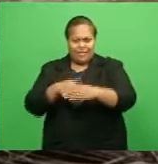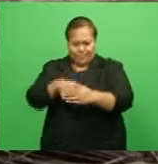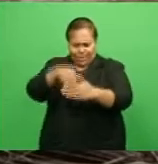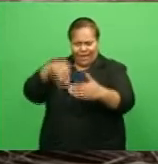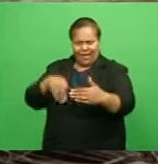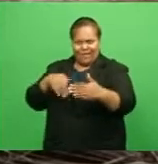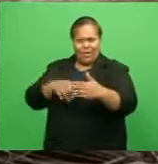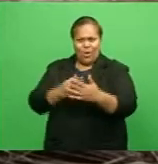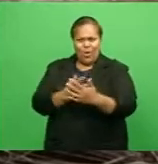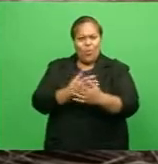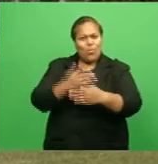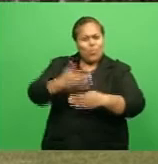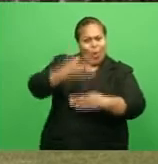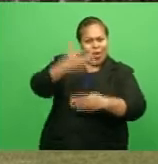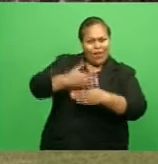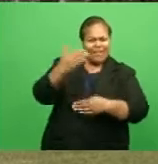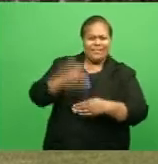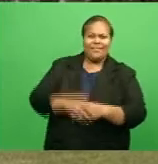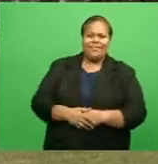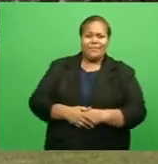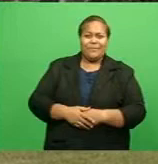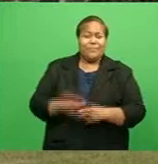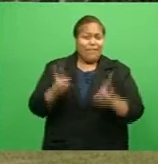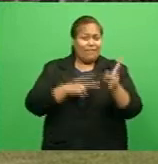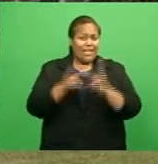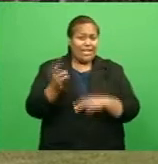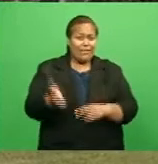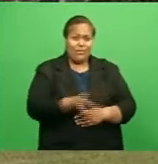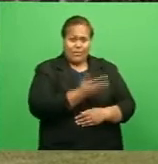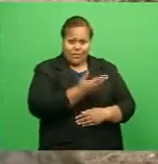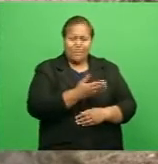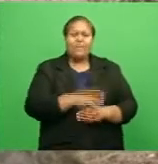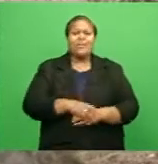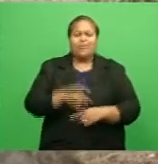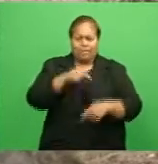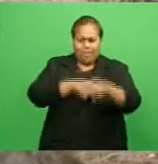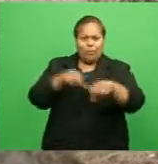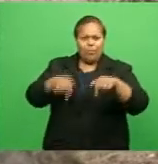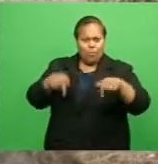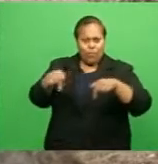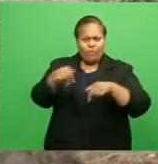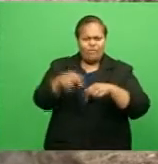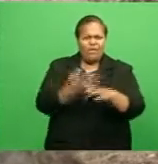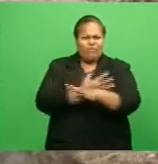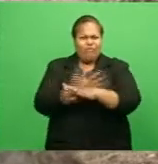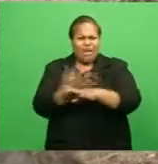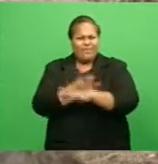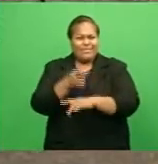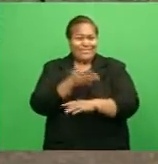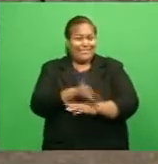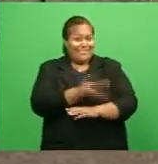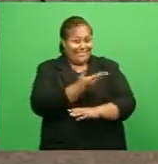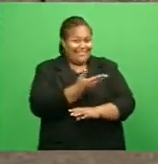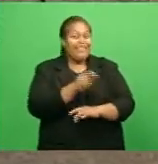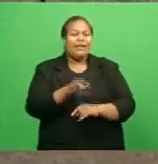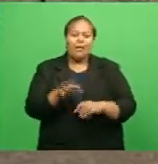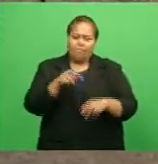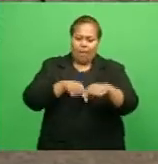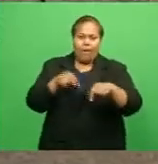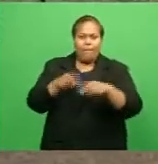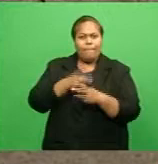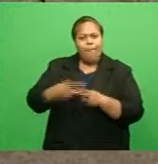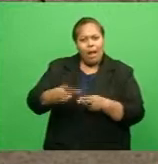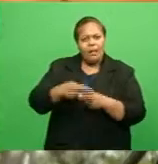Ravi villagers have over the years engaged in mangrove and vetiver grass planting to protect their community from the rising sea level. So